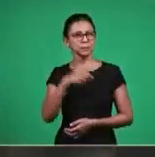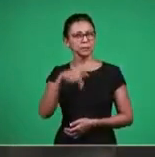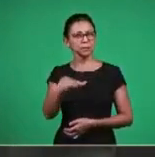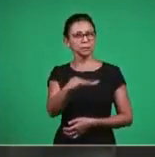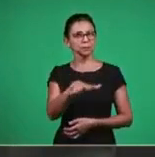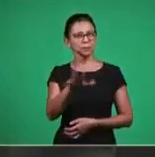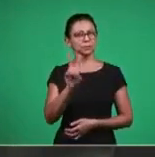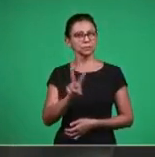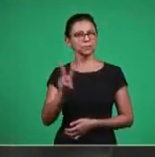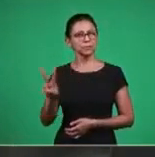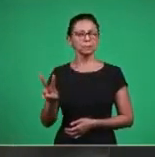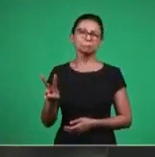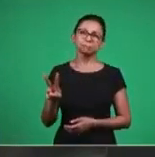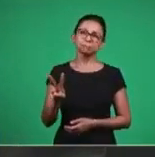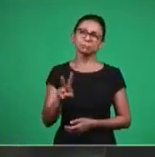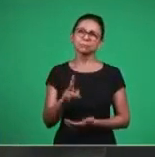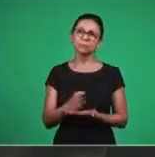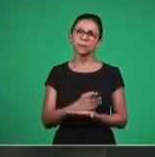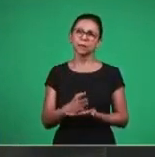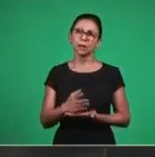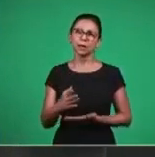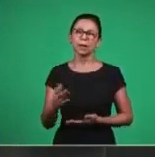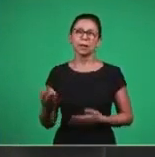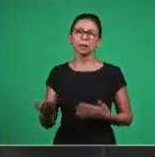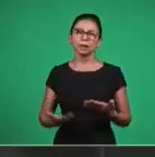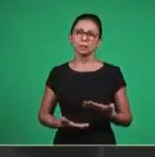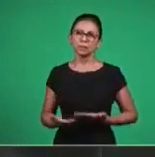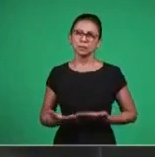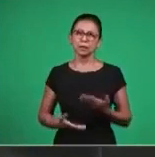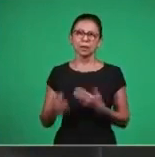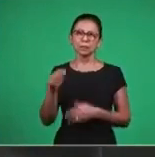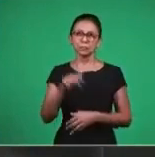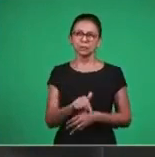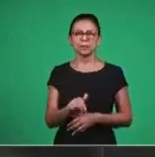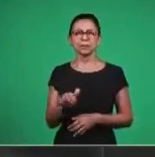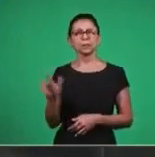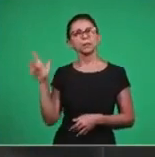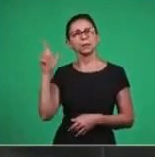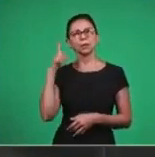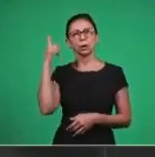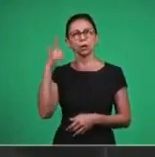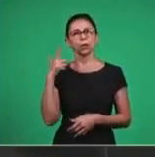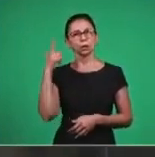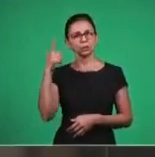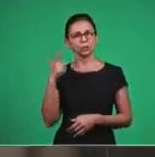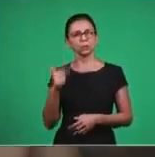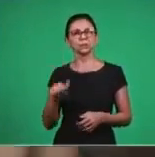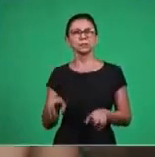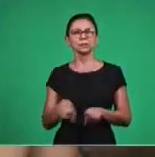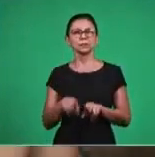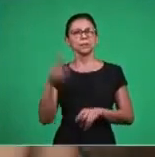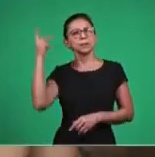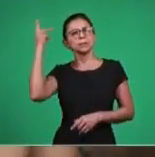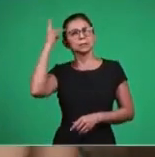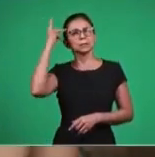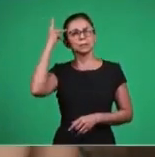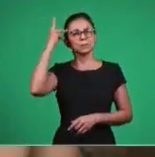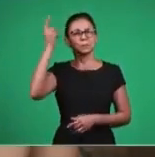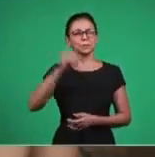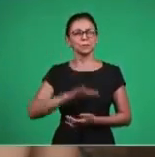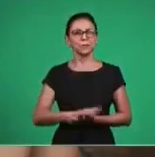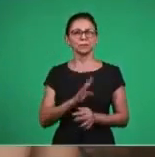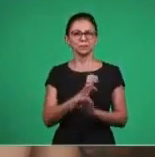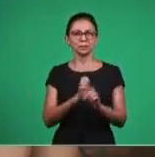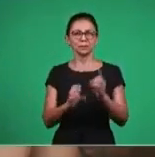here of the region of Vila Velha and also a few brethren from the Church of London. They are here participating with us, São Paulo, Mutum,